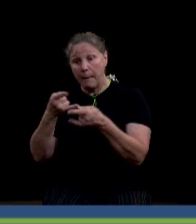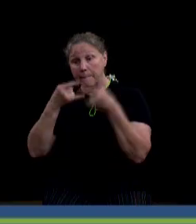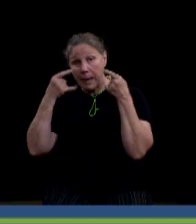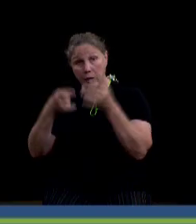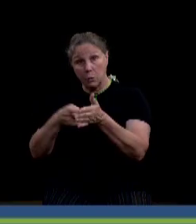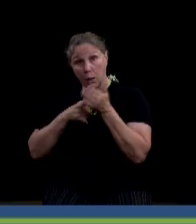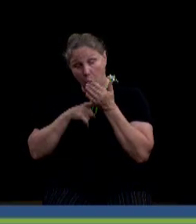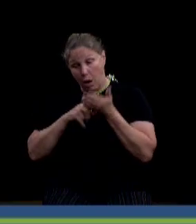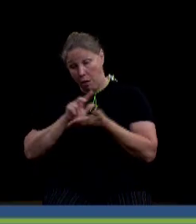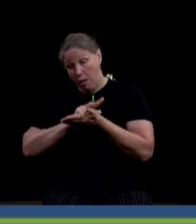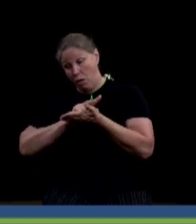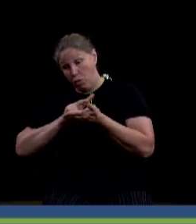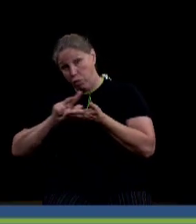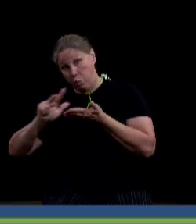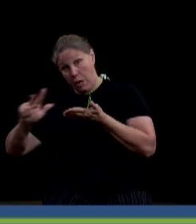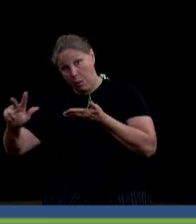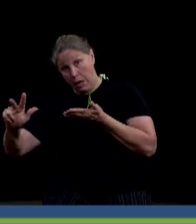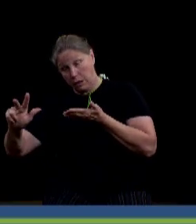the